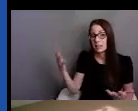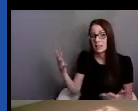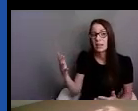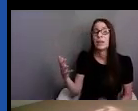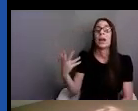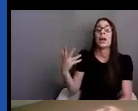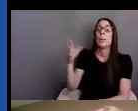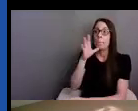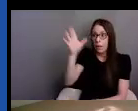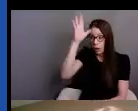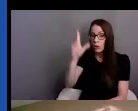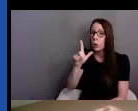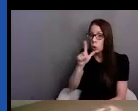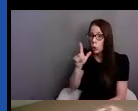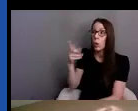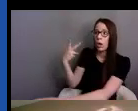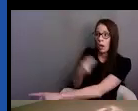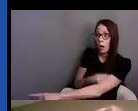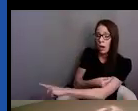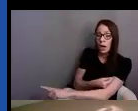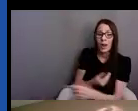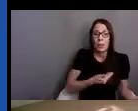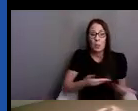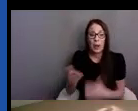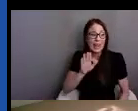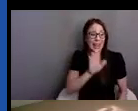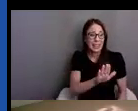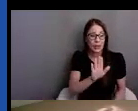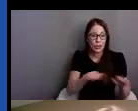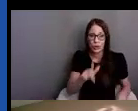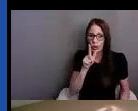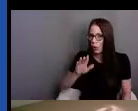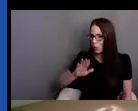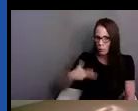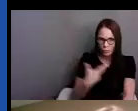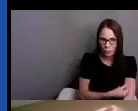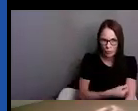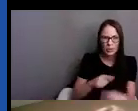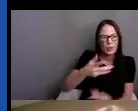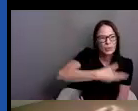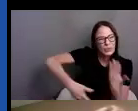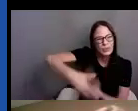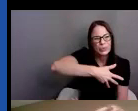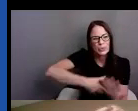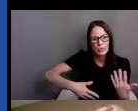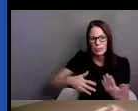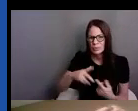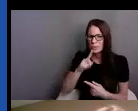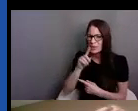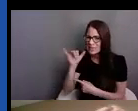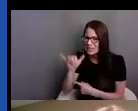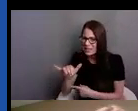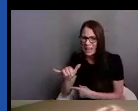children to social events. I mean, is there something else driving this? Is this similar to levels that we saw maybe in